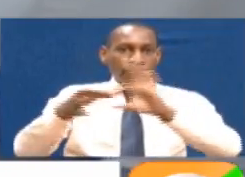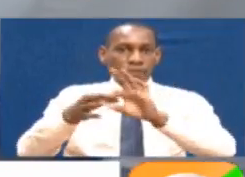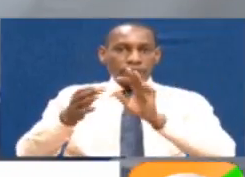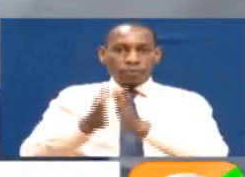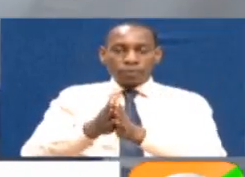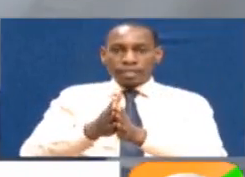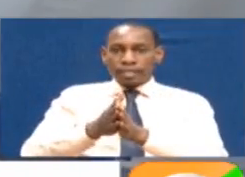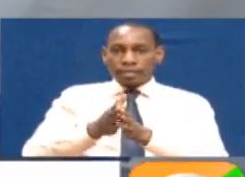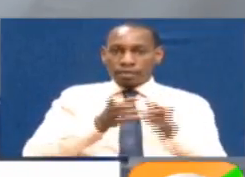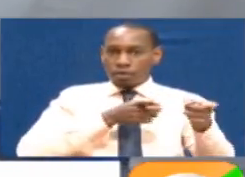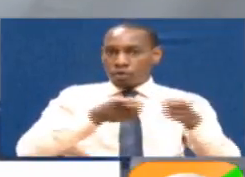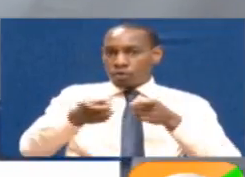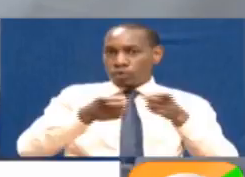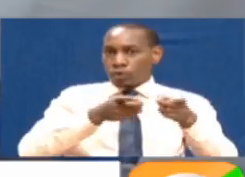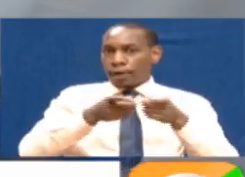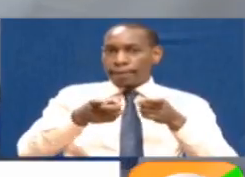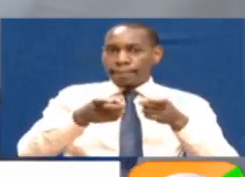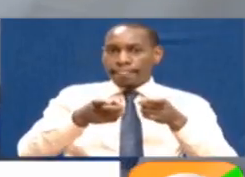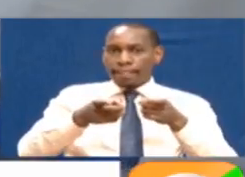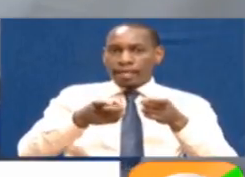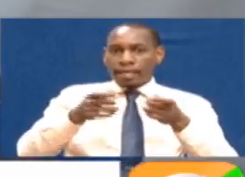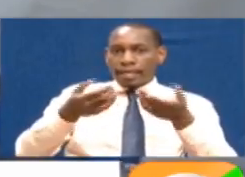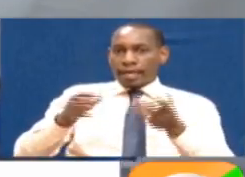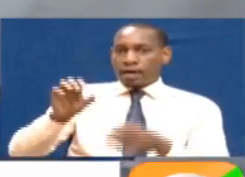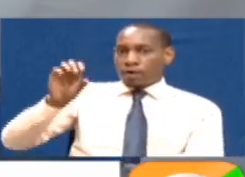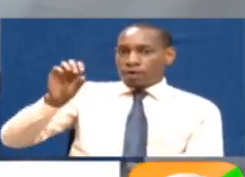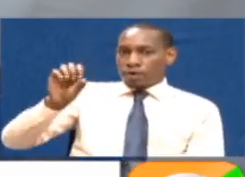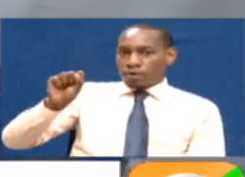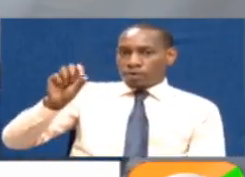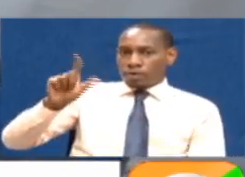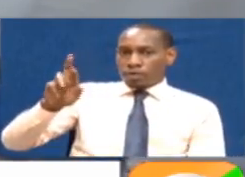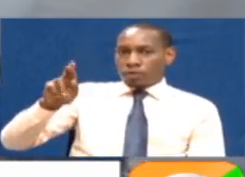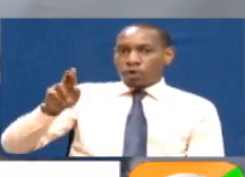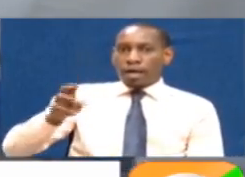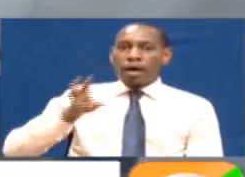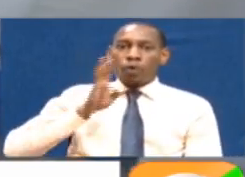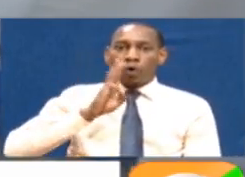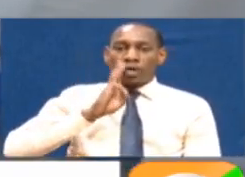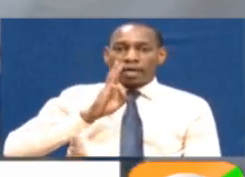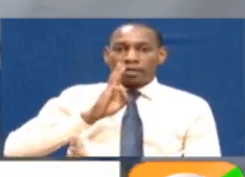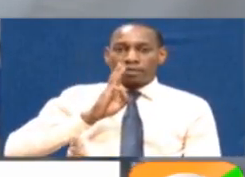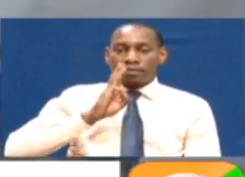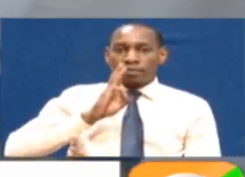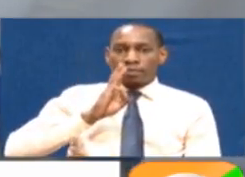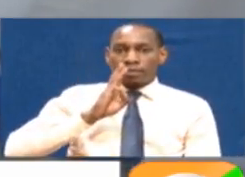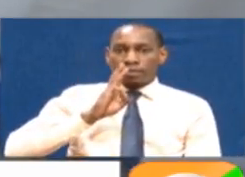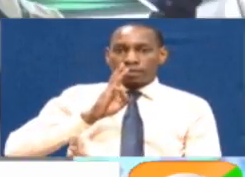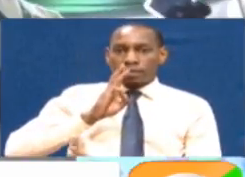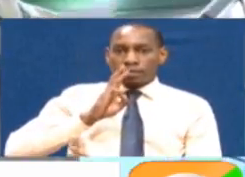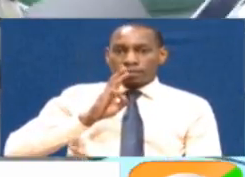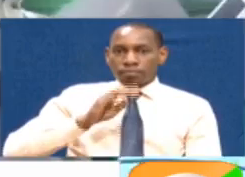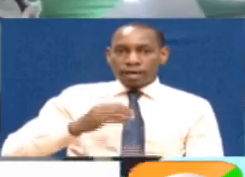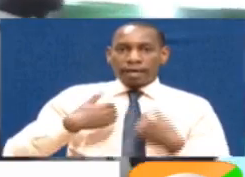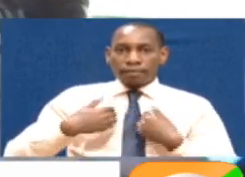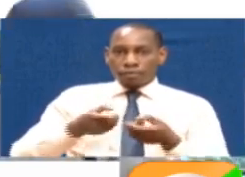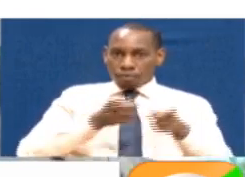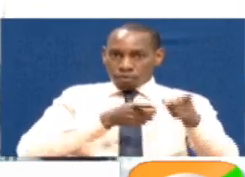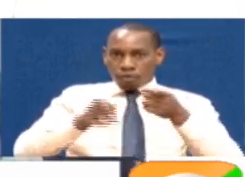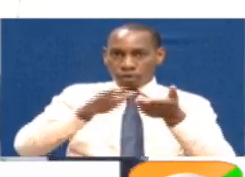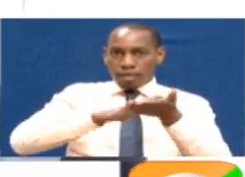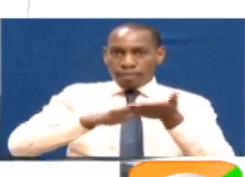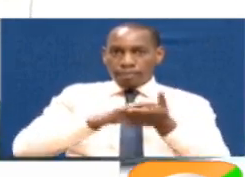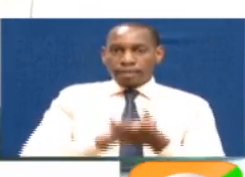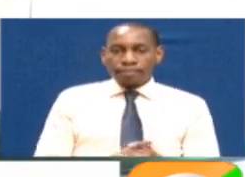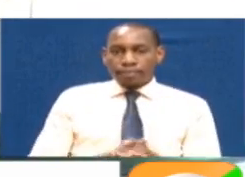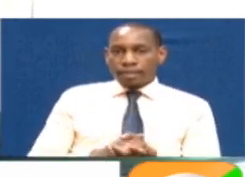our PayGo controller so the solar water pump can be paid for on a Malipa Pole Pole basis.